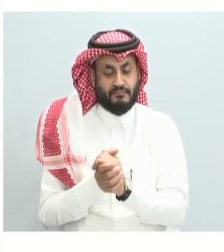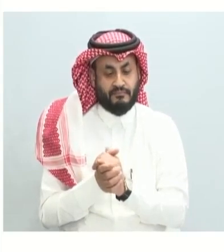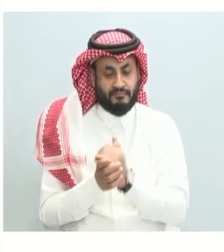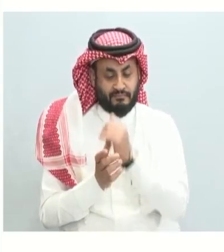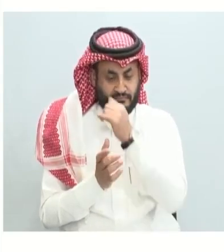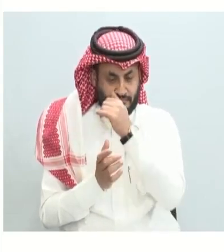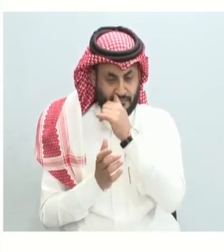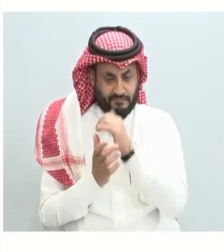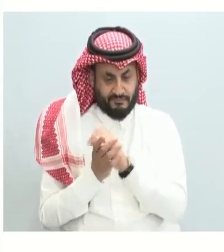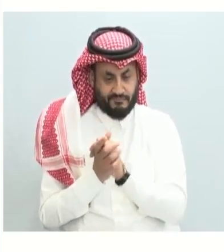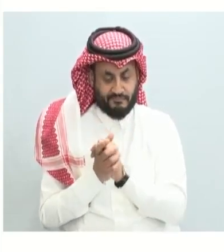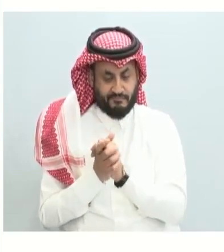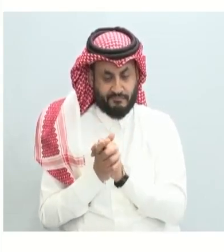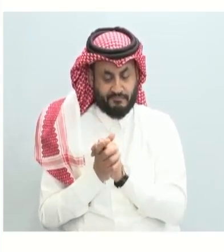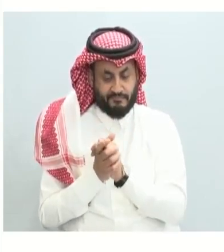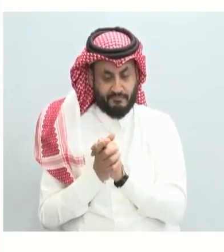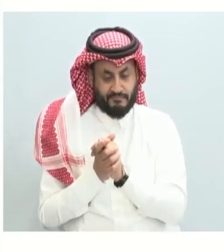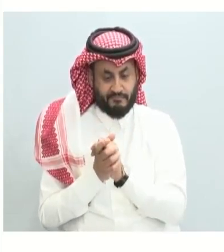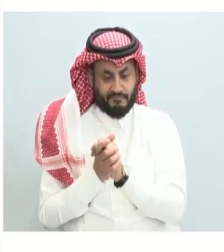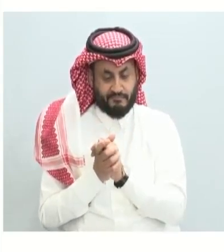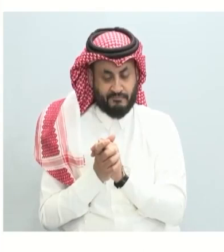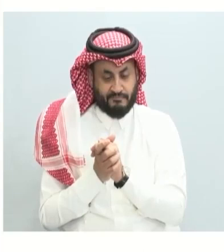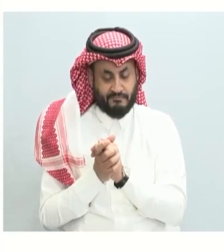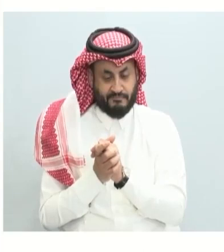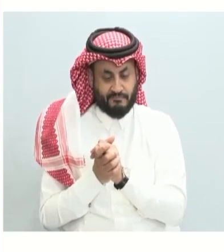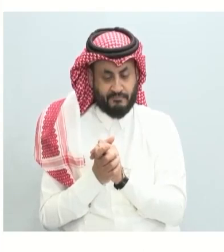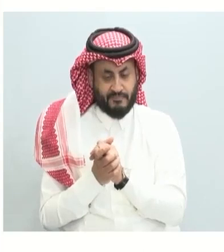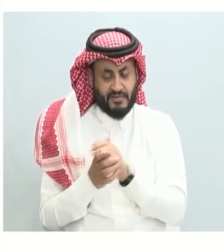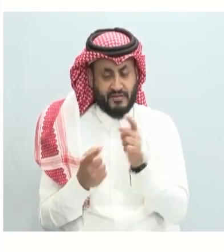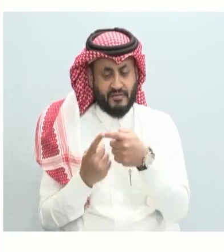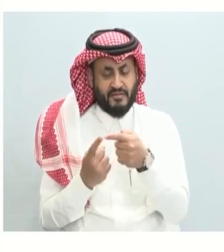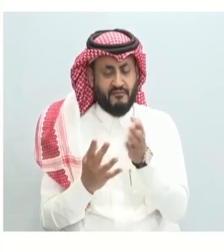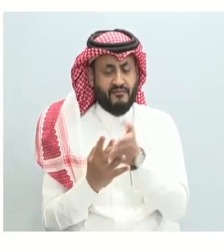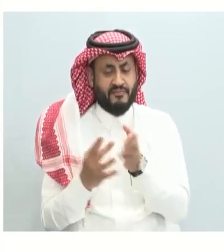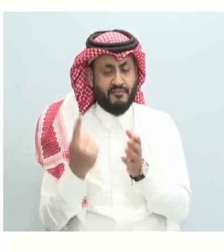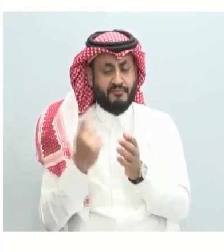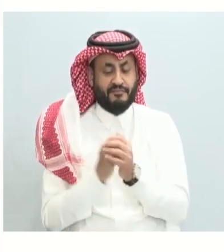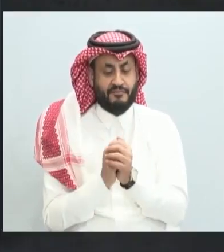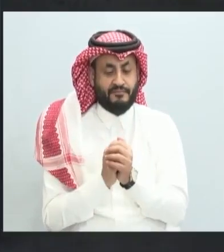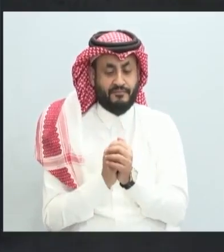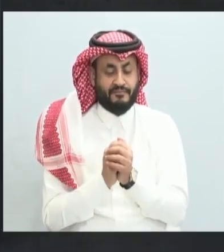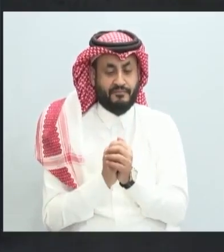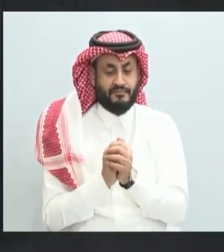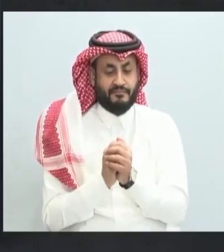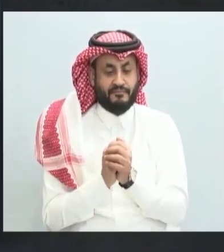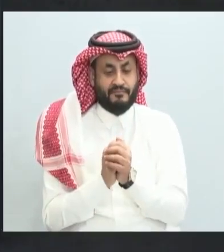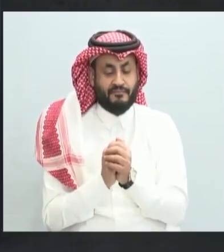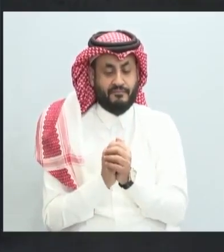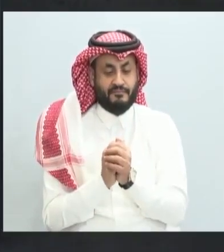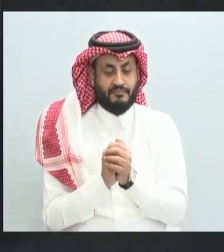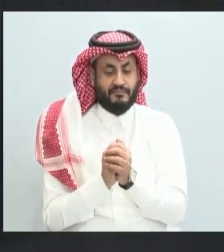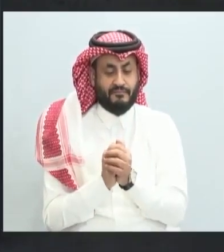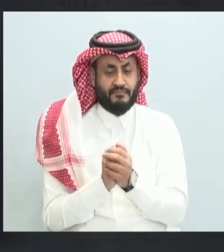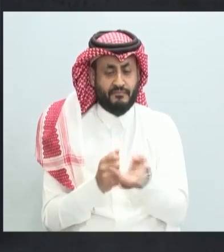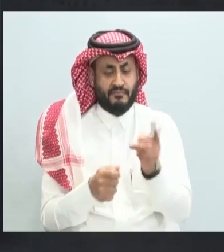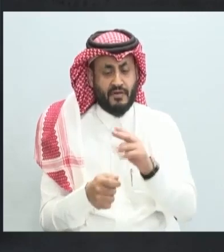boy. So this is the first part of this chant. Let's read it. Since we